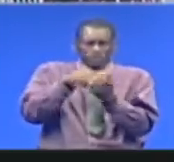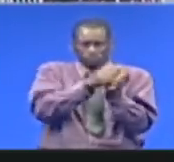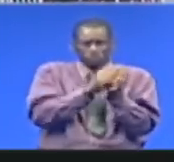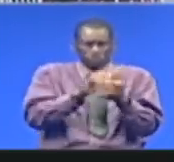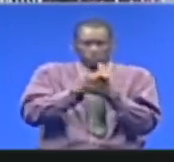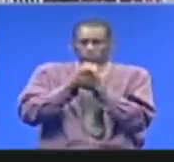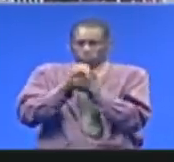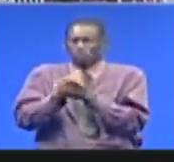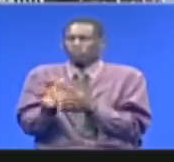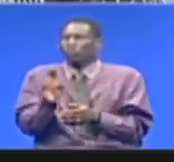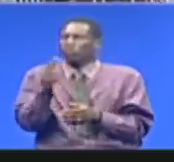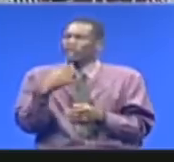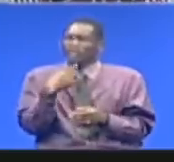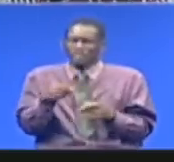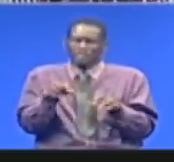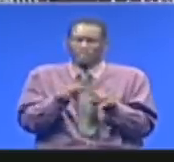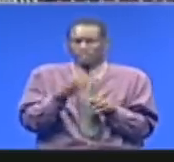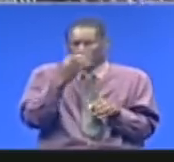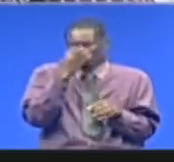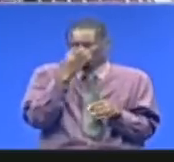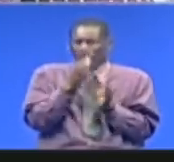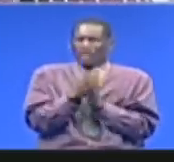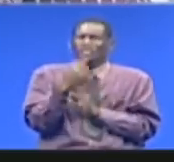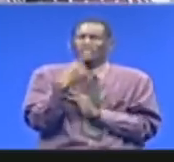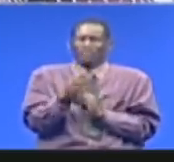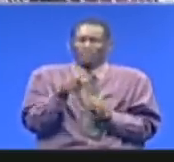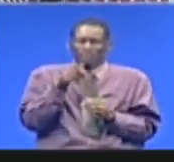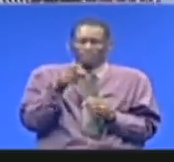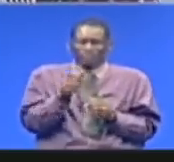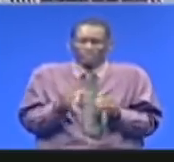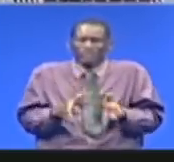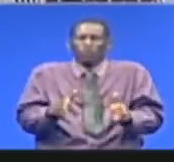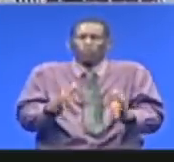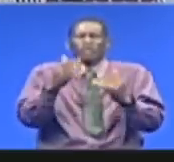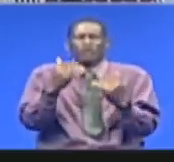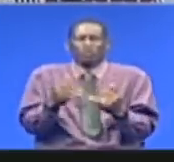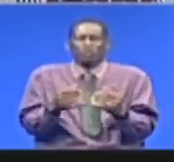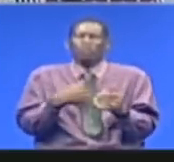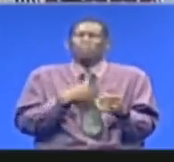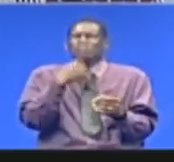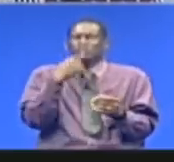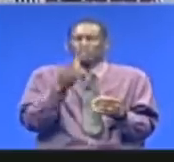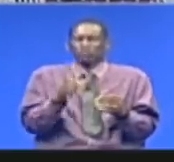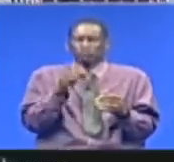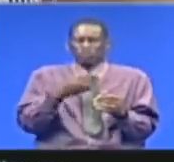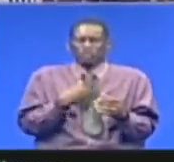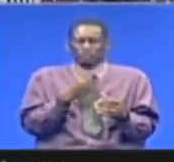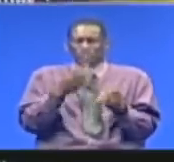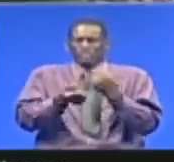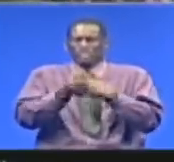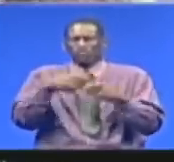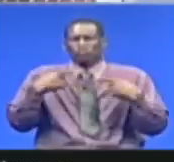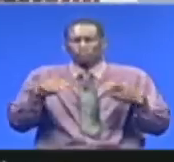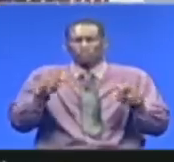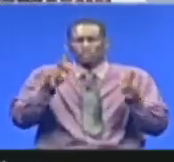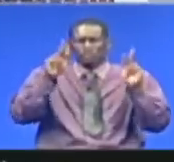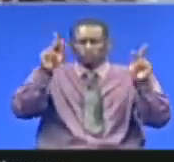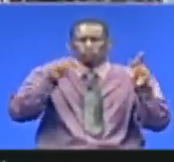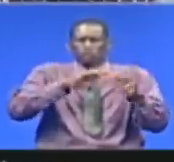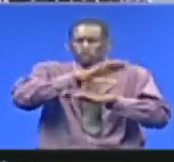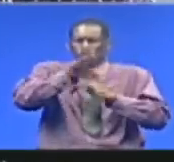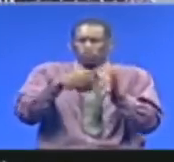Uhuru Kenyatta and saying, even Ruto, and saying, this is the direction. I'm telling you, you would have seen reaction of people in Kisumu in every part of this